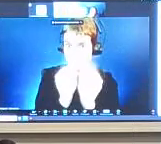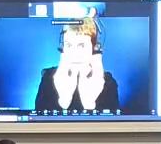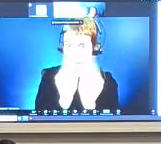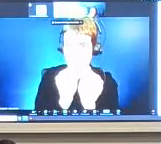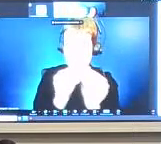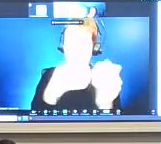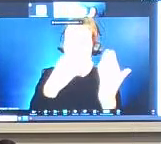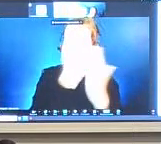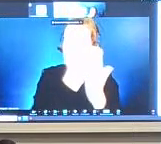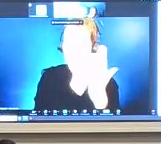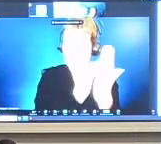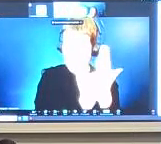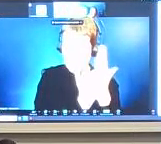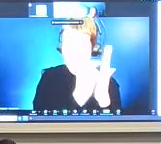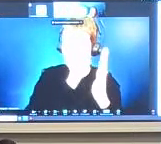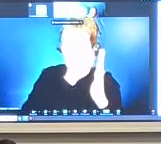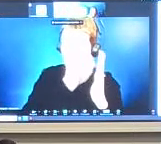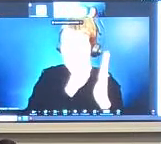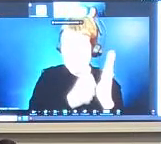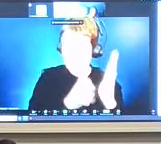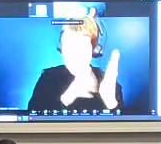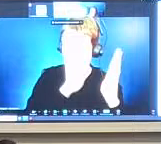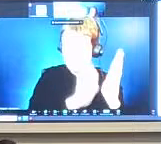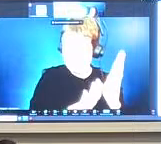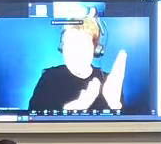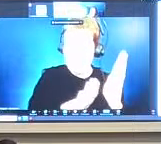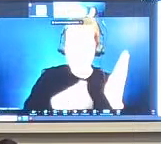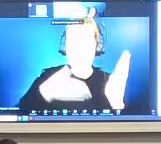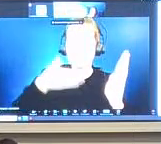February or March. okay.